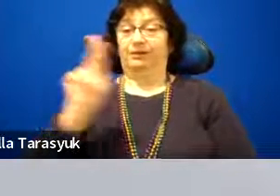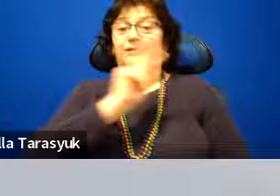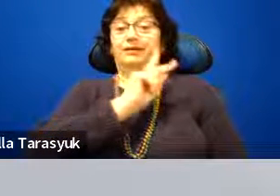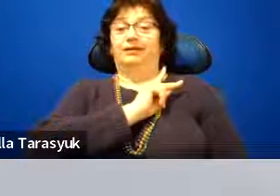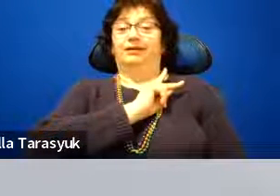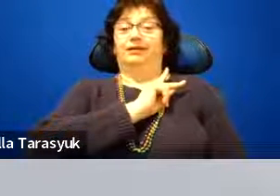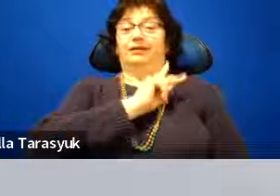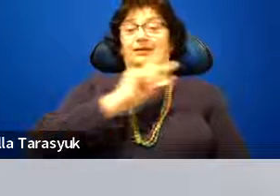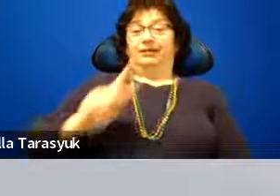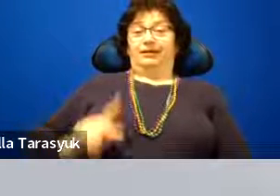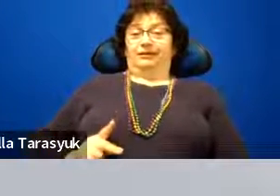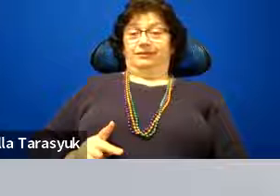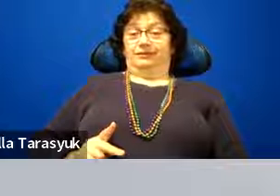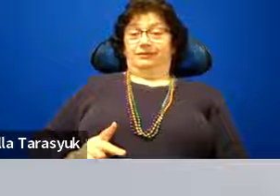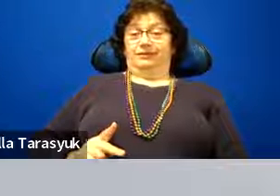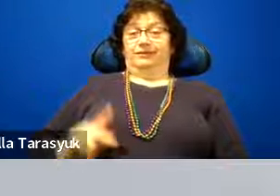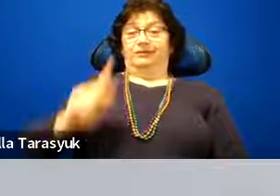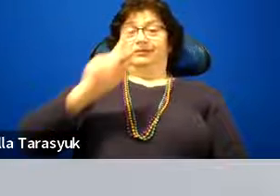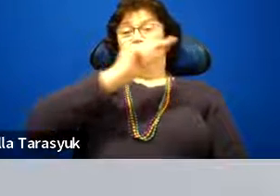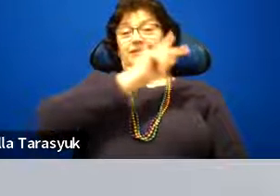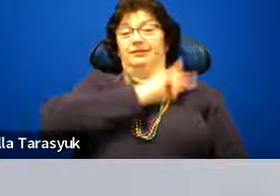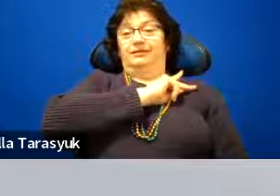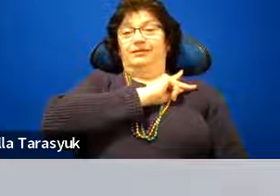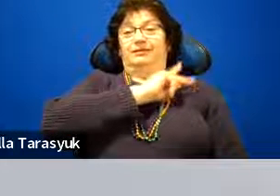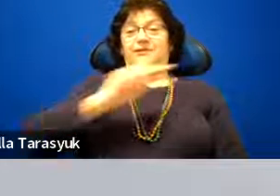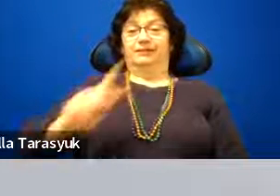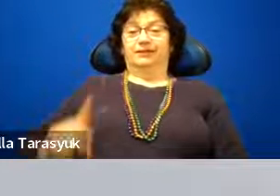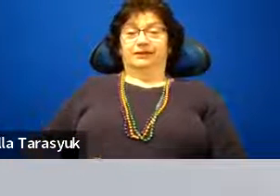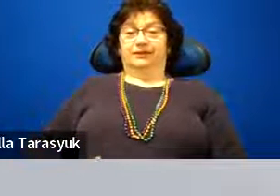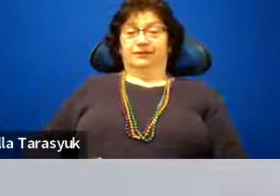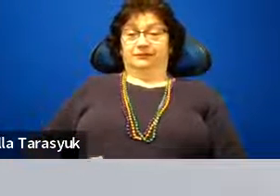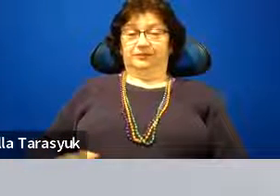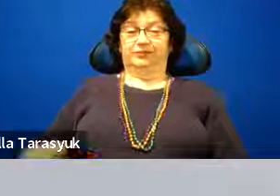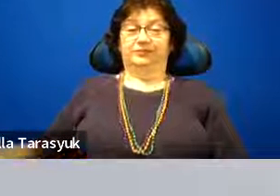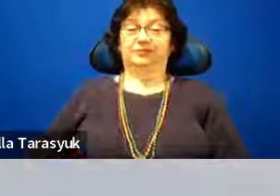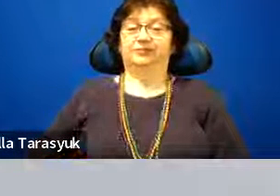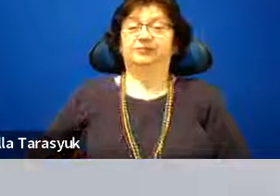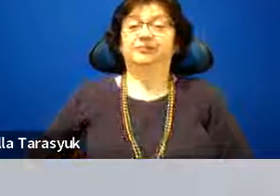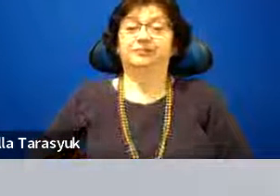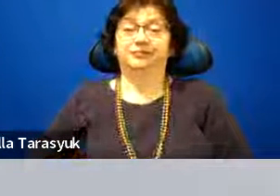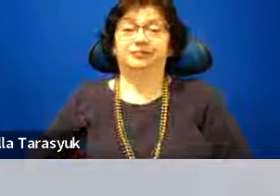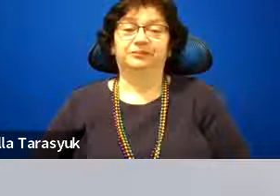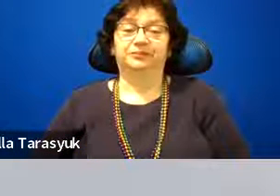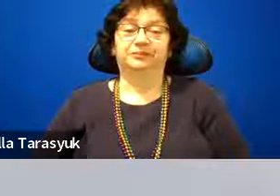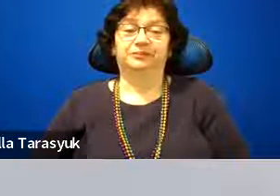It's a K, and you start at the opposite side and you come down diagonally.